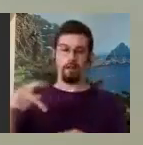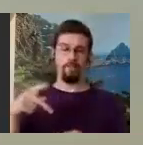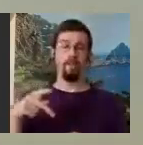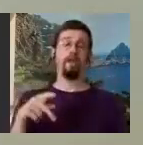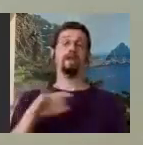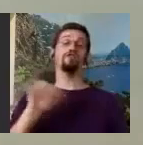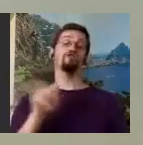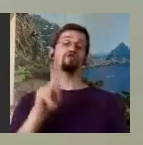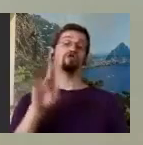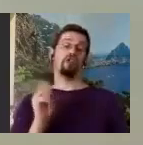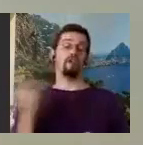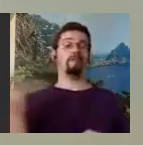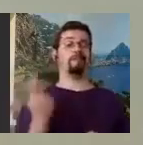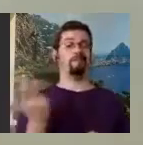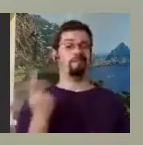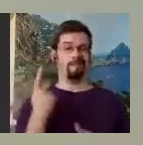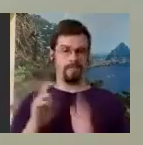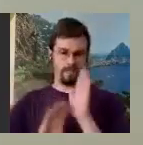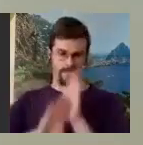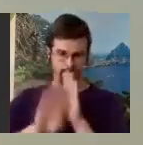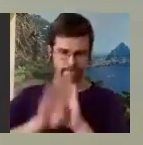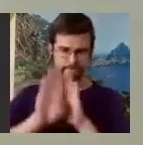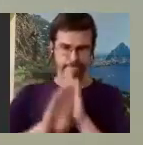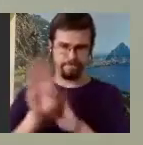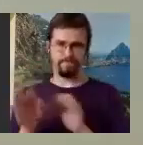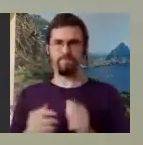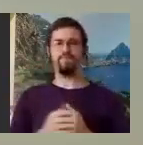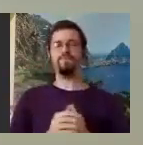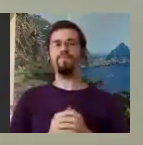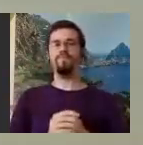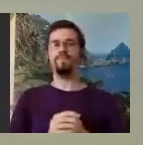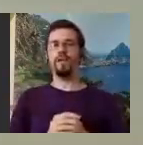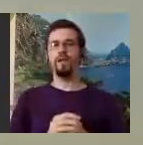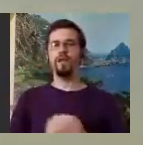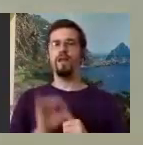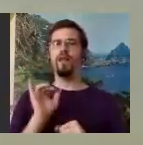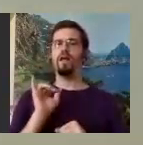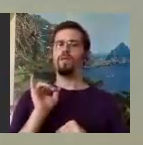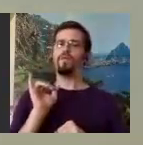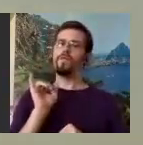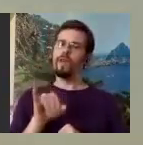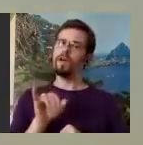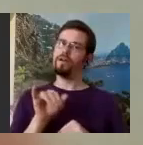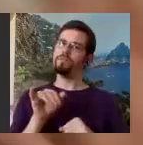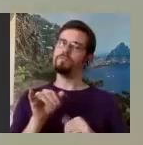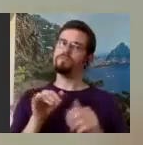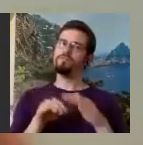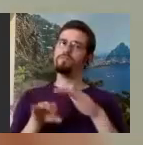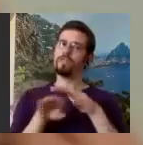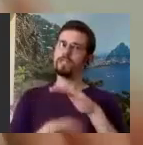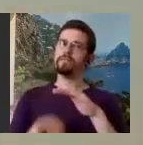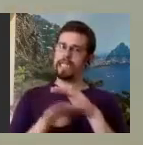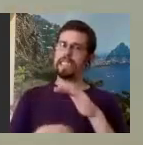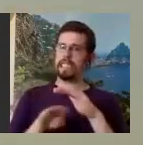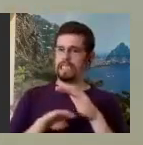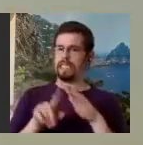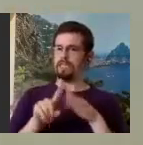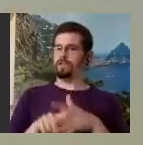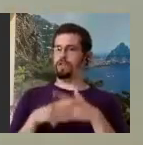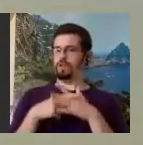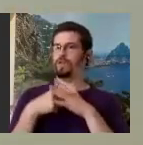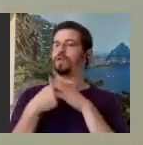had remained, and we all decided to do a Gold Award project. I decided to follow with the sign